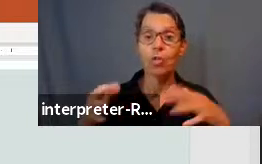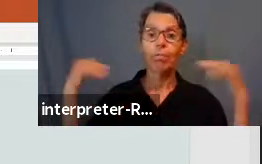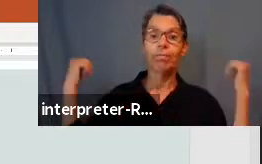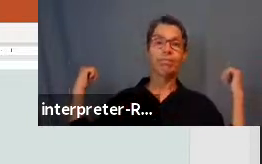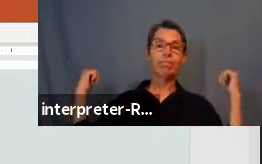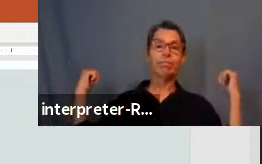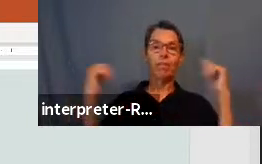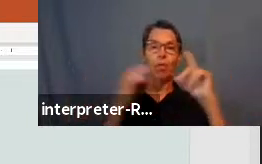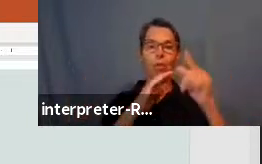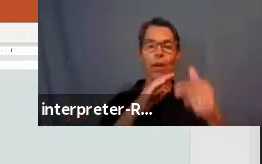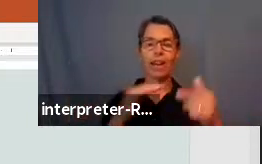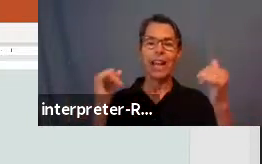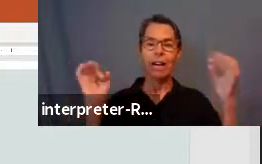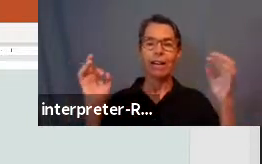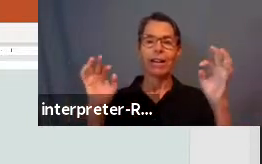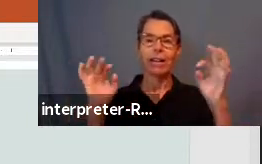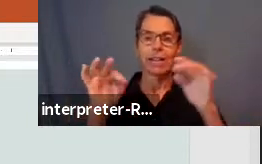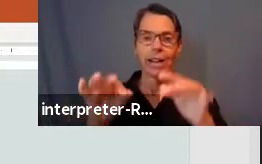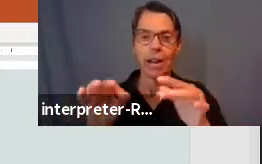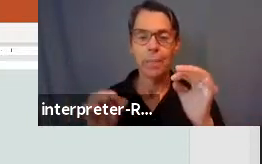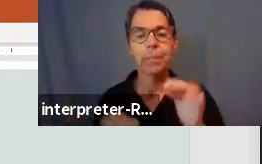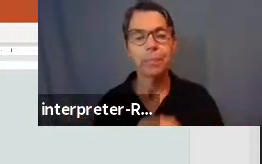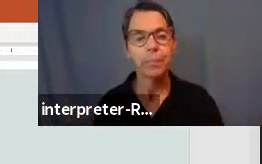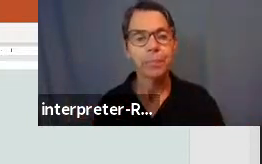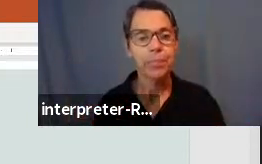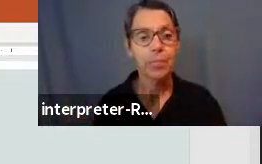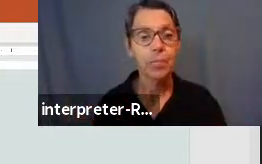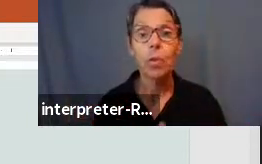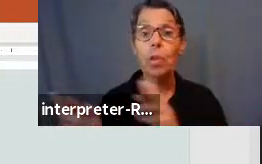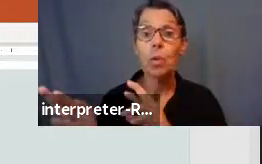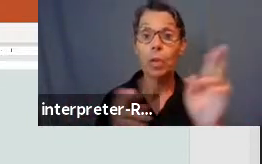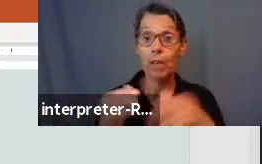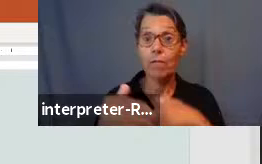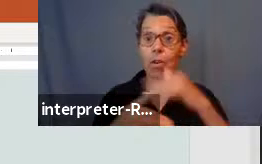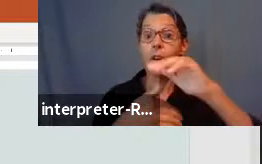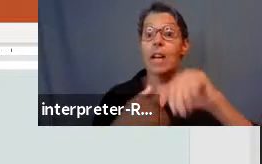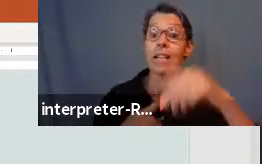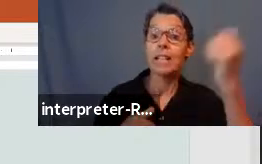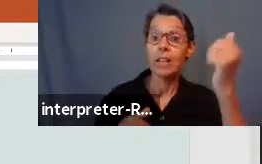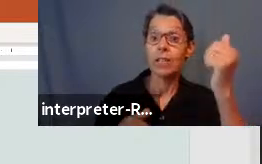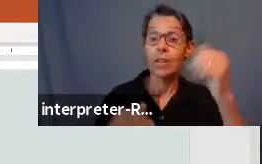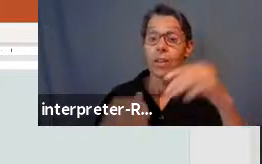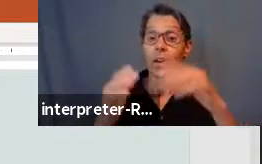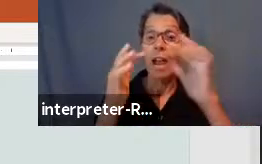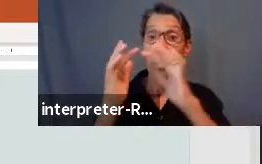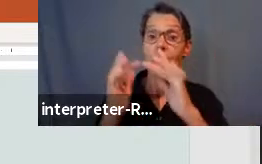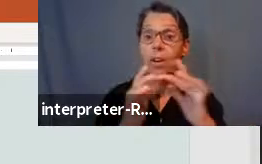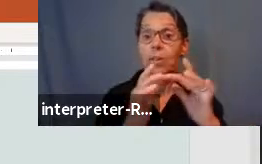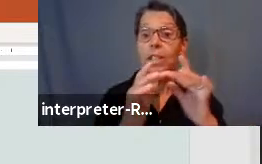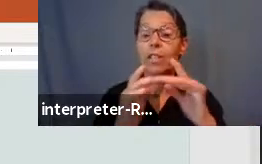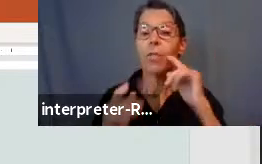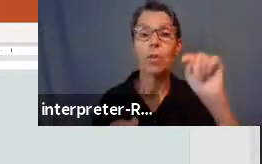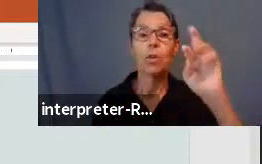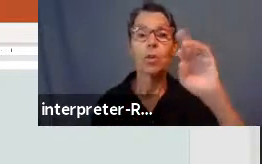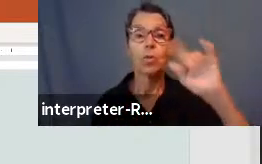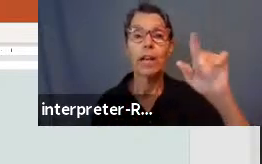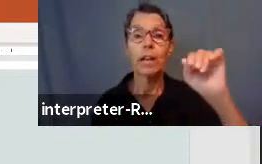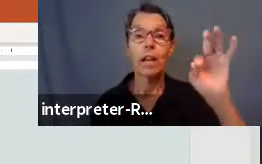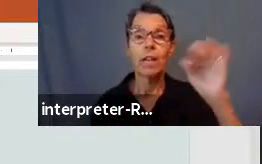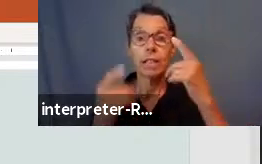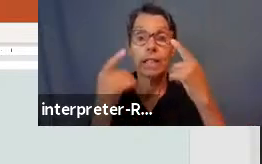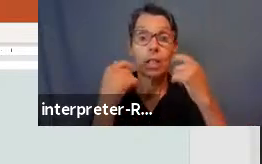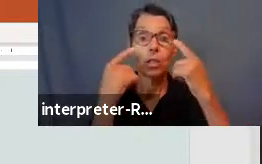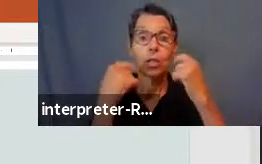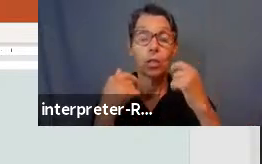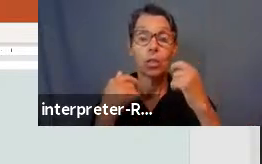But we're getting ready to go to another outreach event here in a couple of weeks for the Trail of Tears Memorial